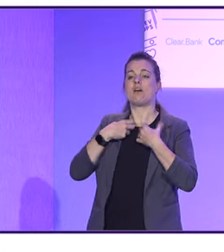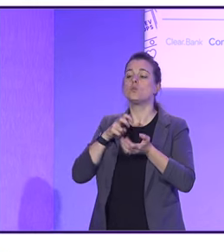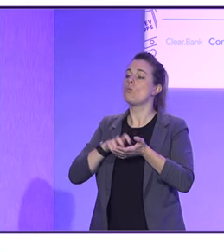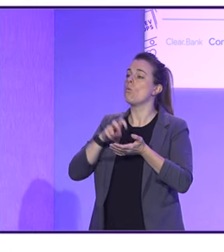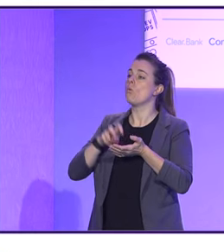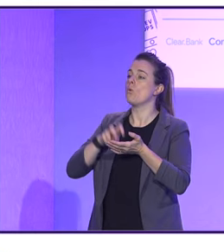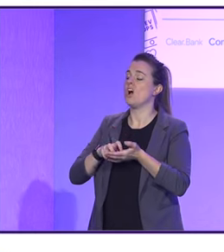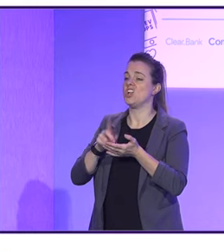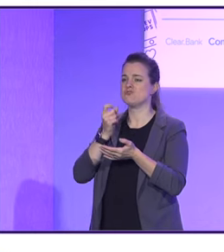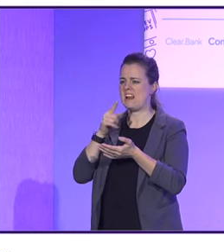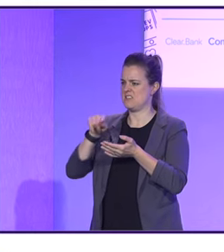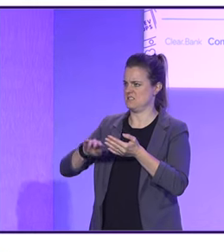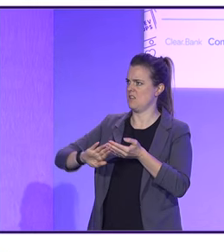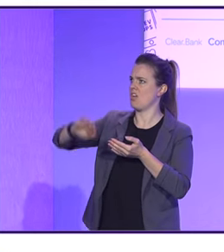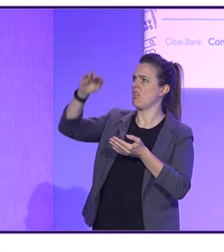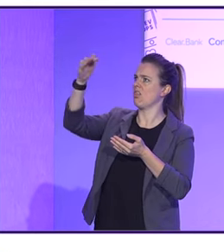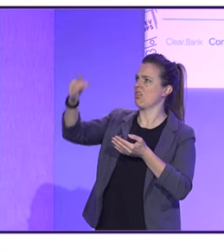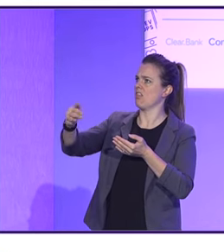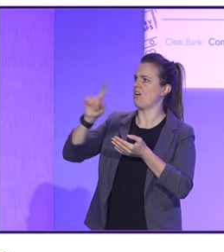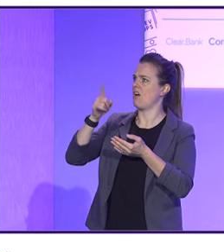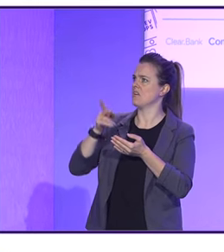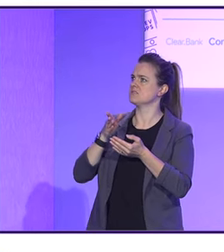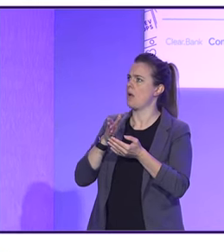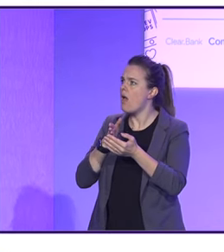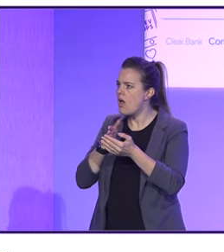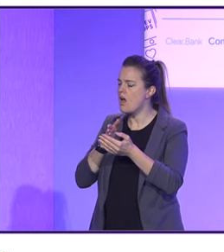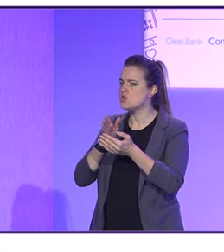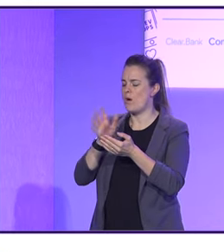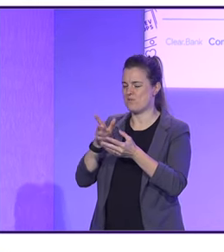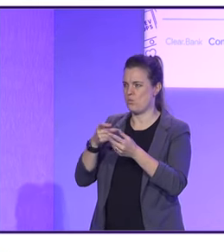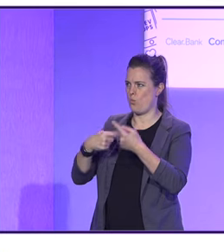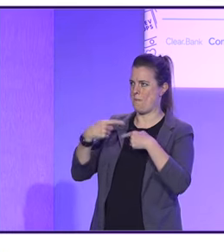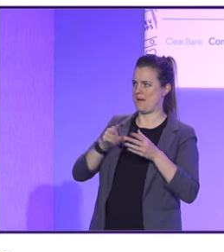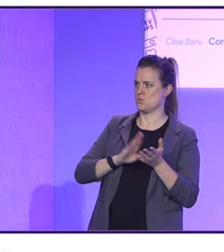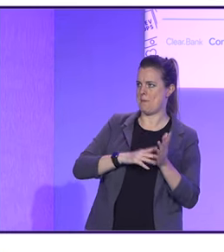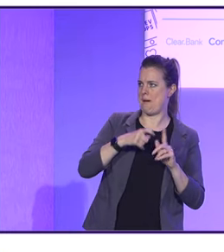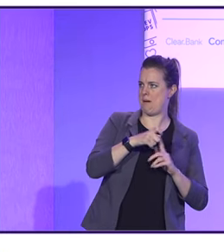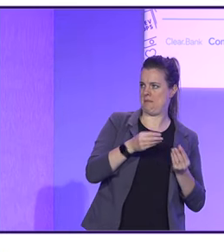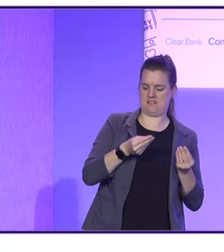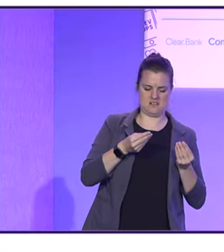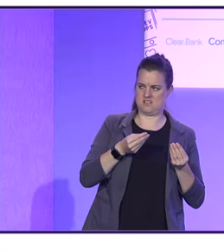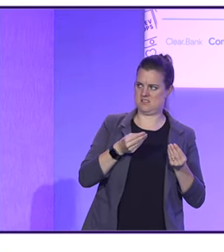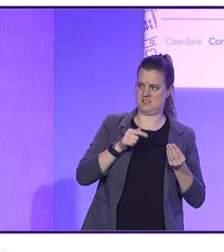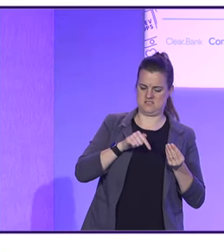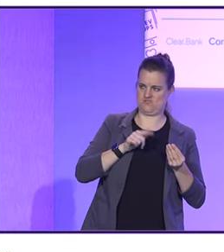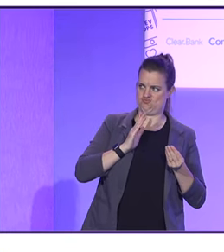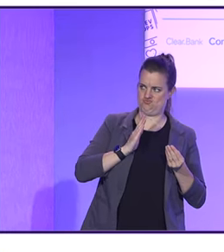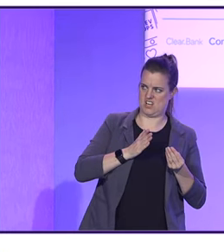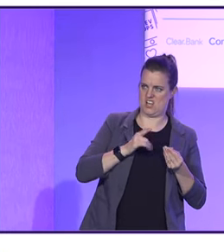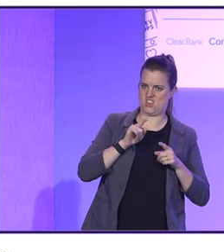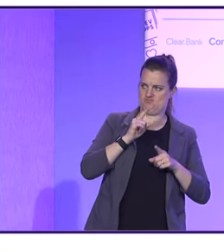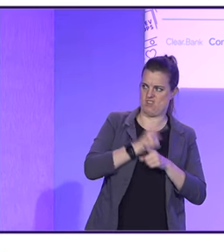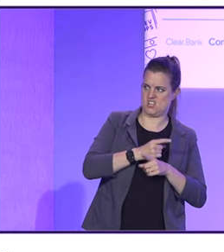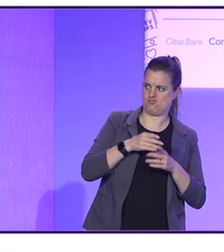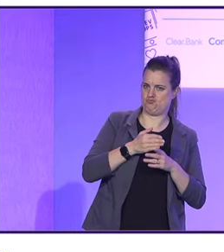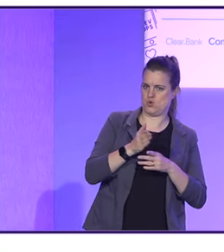best to go back and think about whether you're still taking the right route. You know, you don't plan your route and then just go for it,